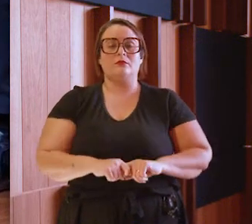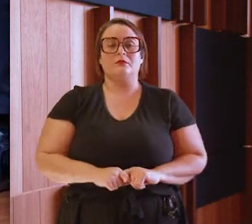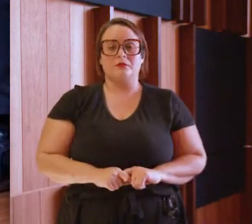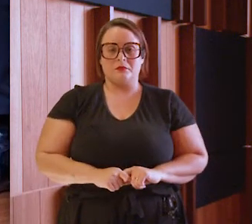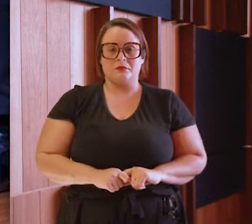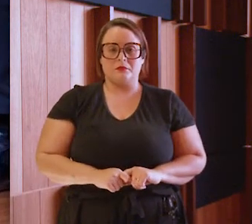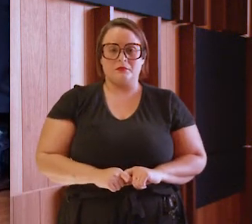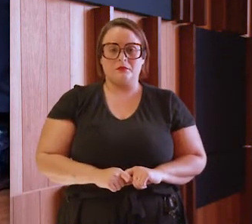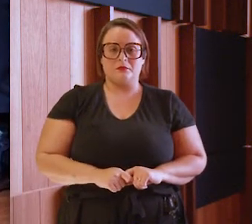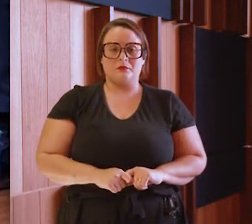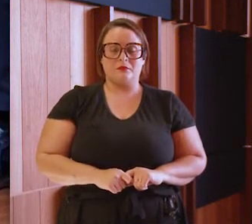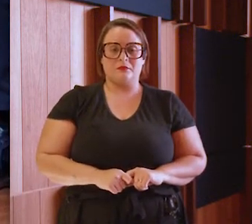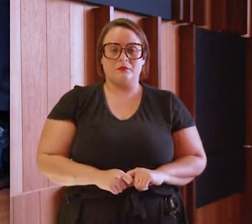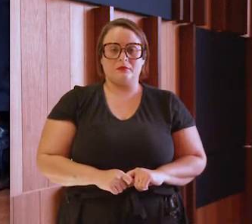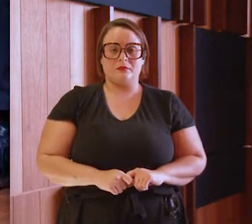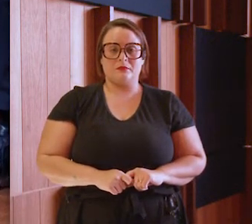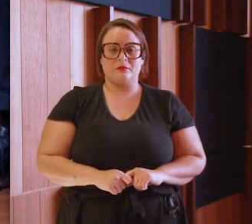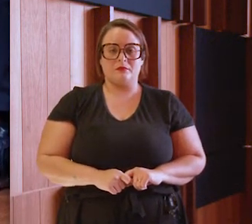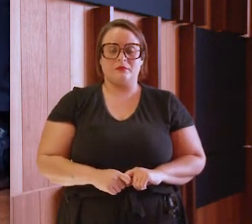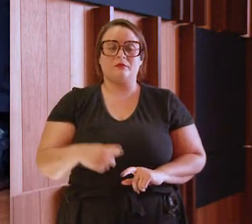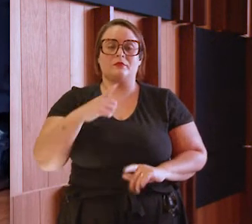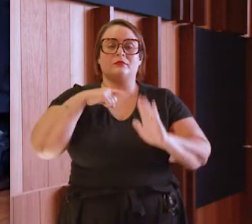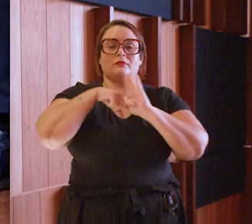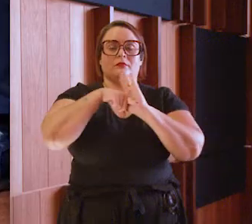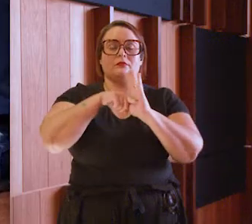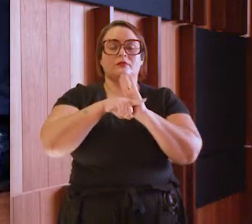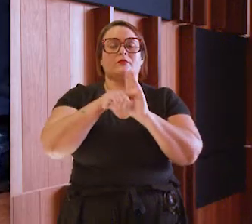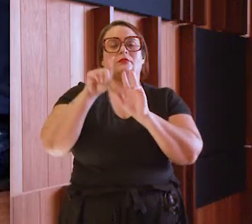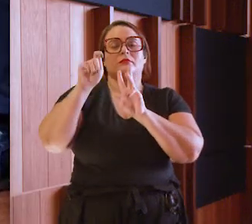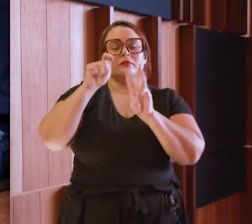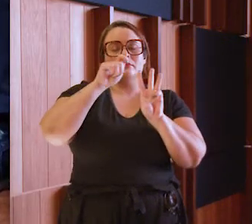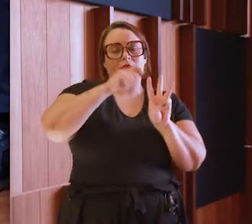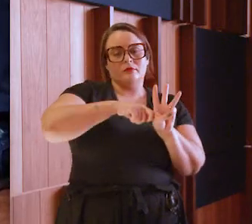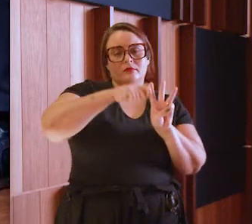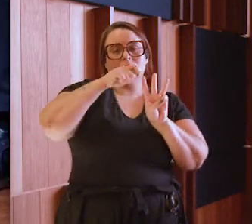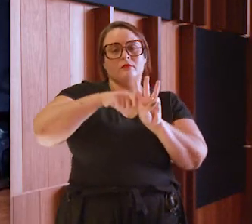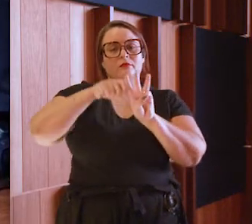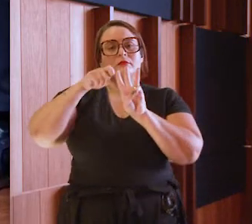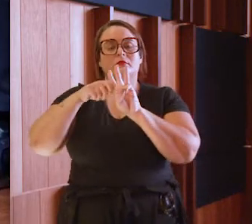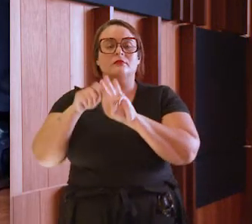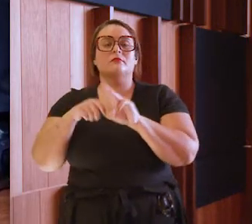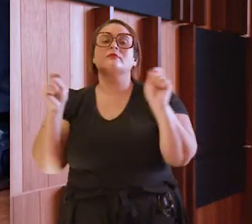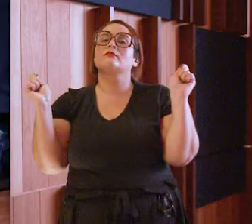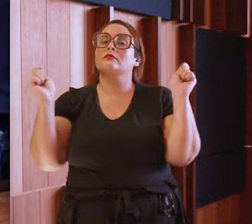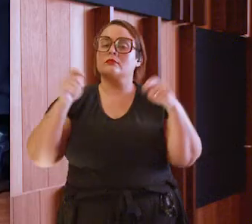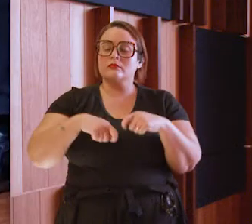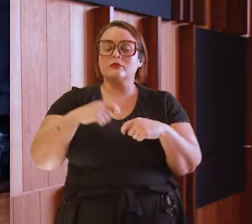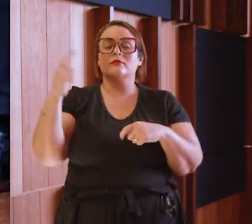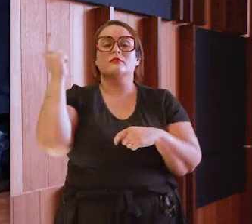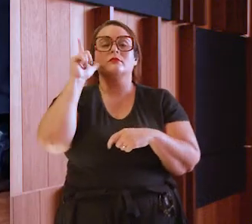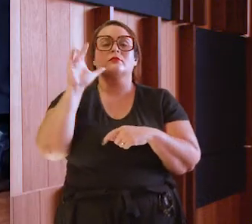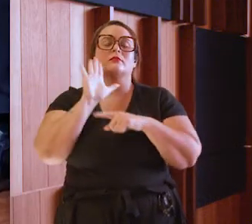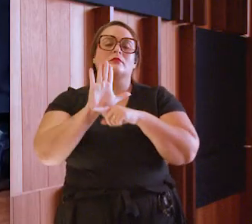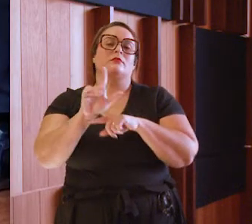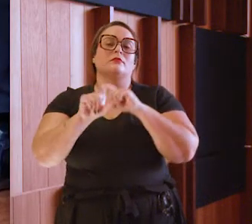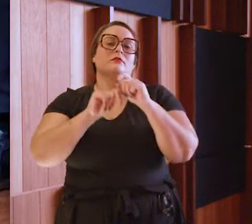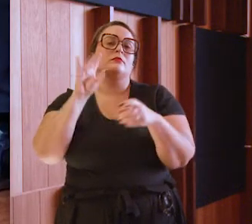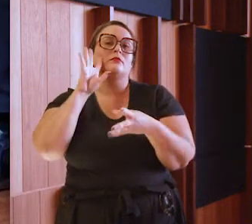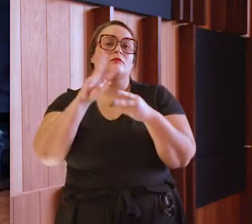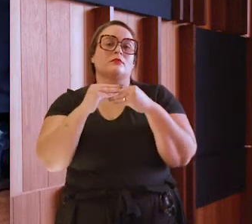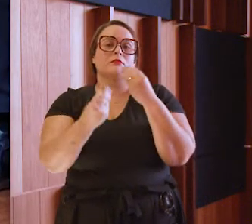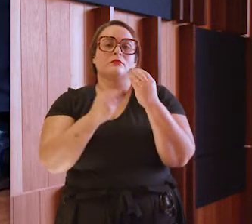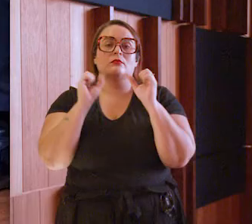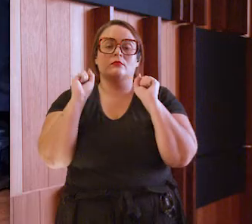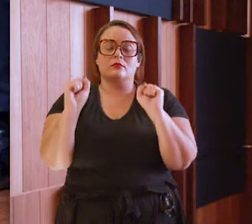can we do to mitigate the fluctuations of the globe effective tax rate, Where are we tracking? Is this going to end up with an